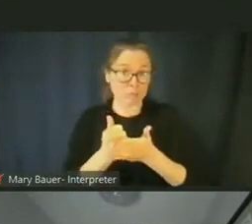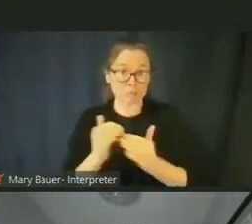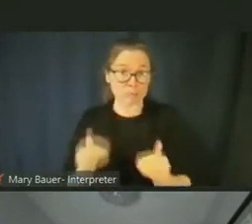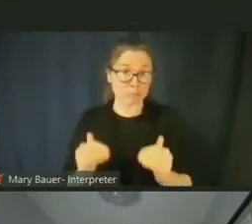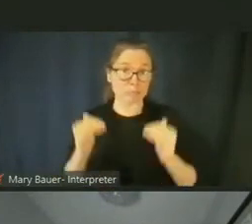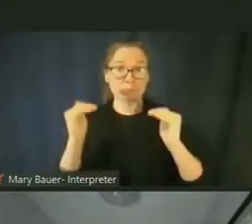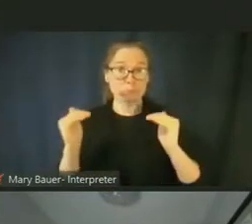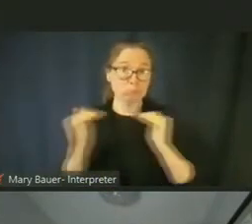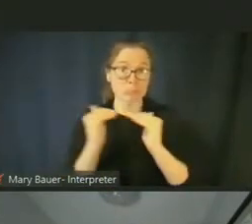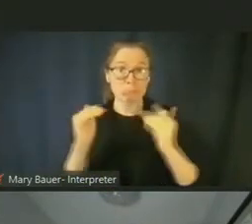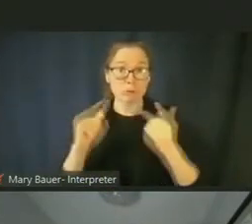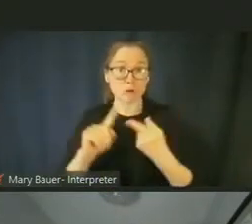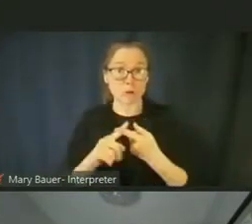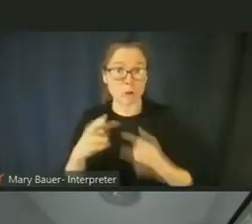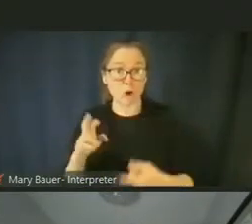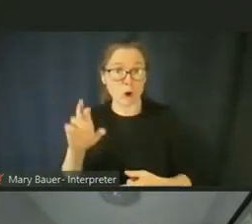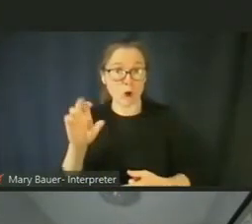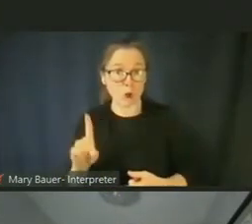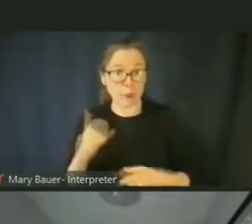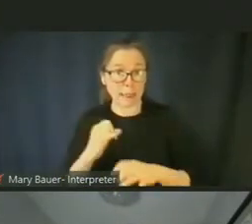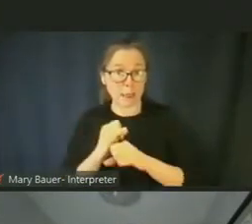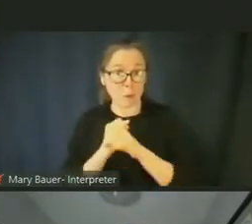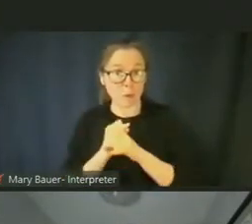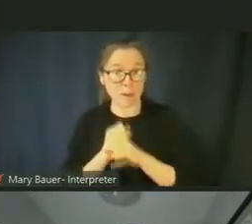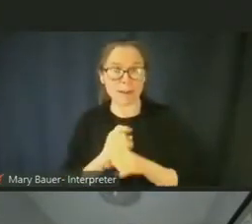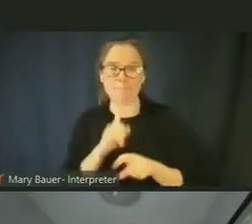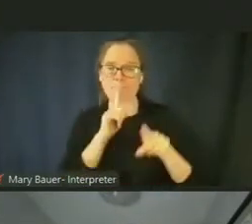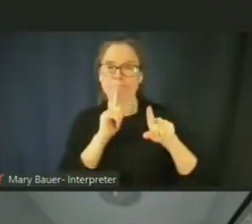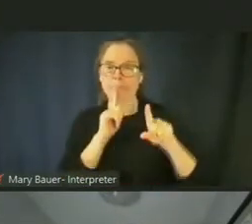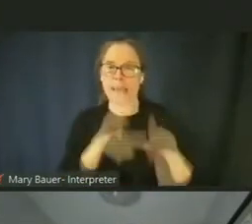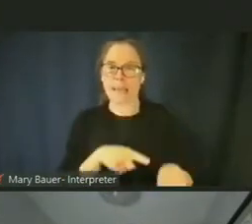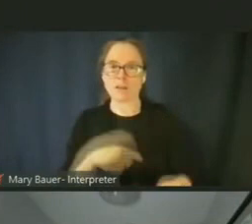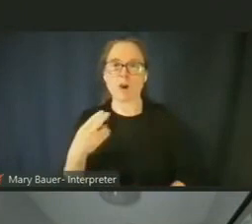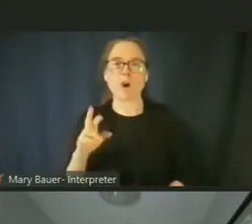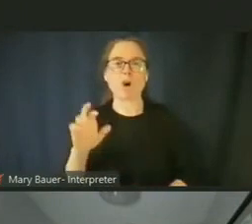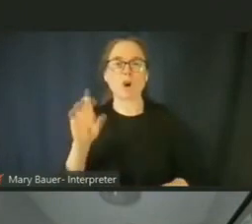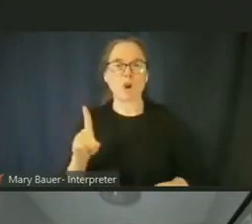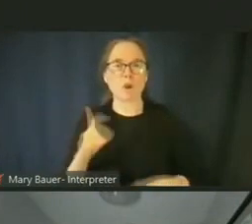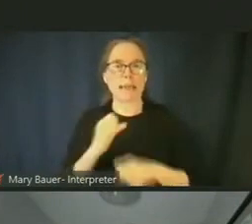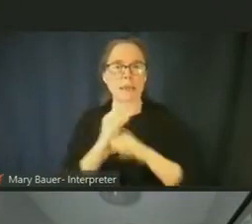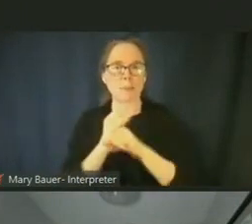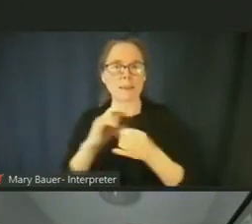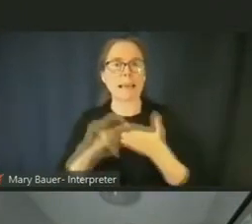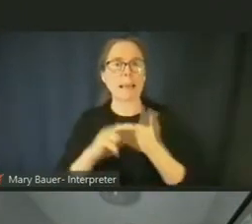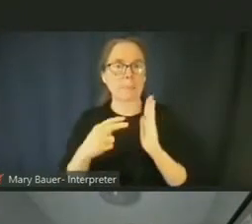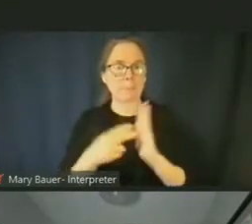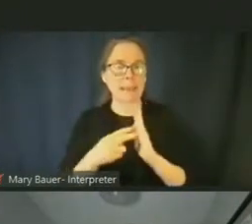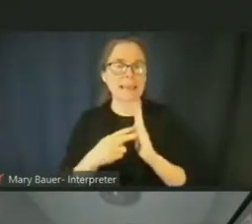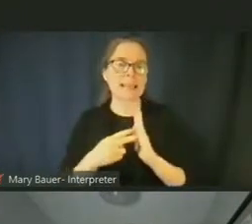So herd immunity is the level that we need to get to where everyone has